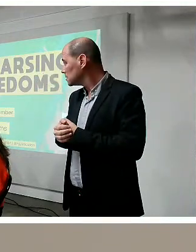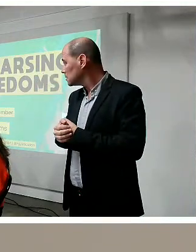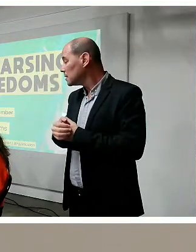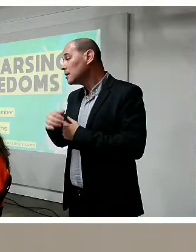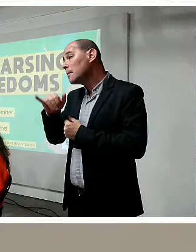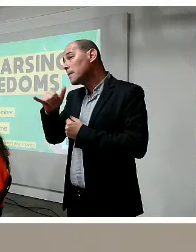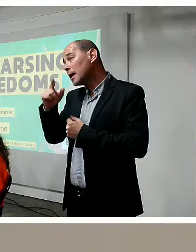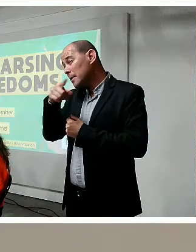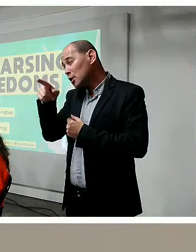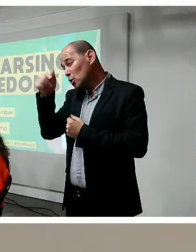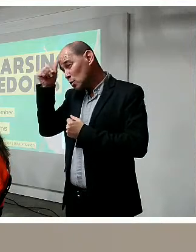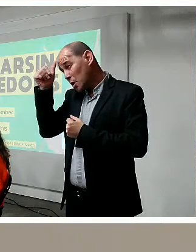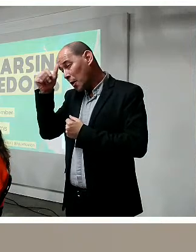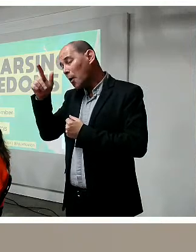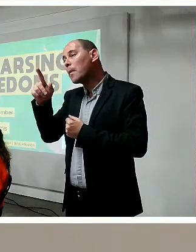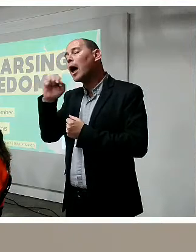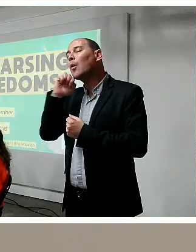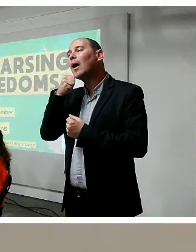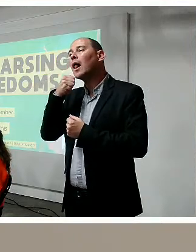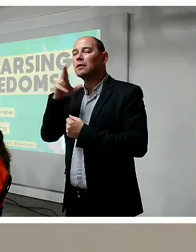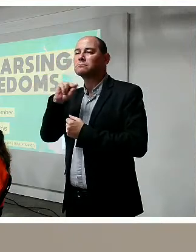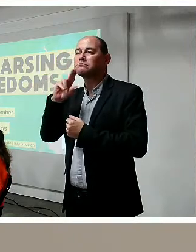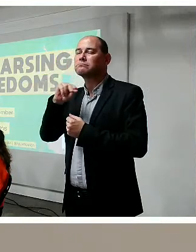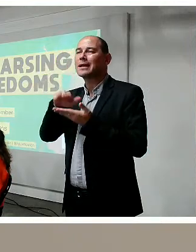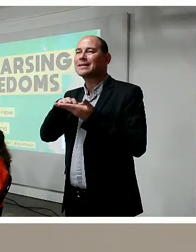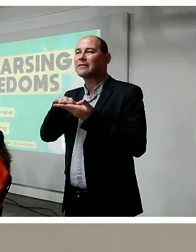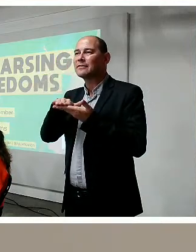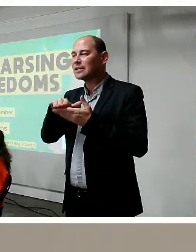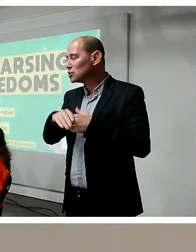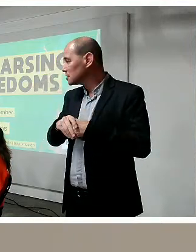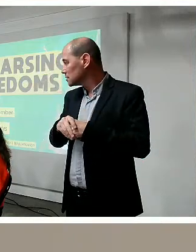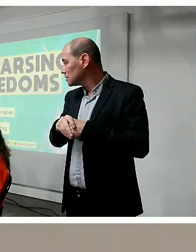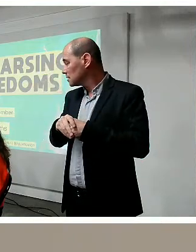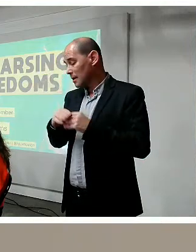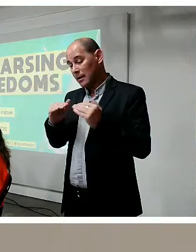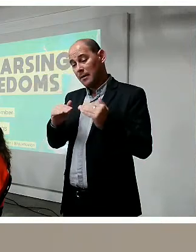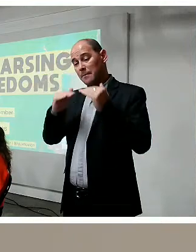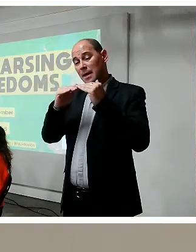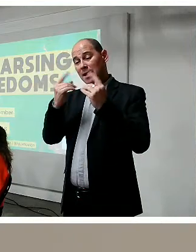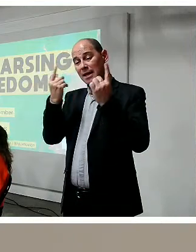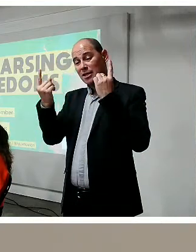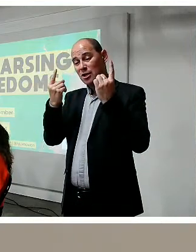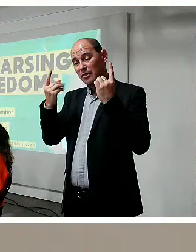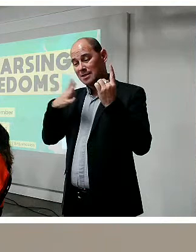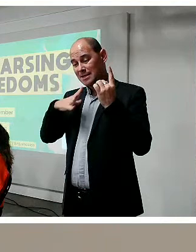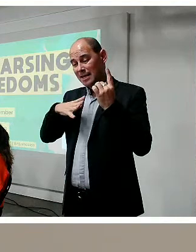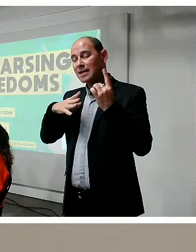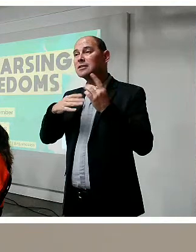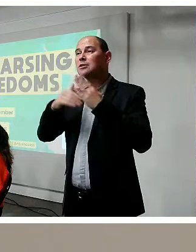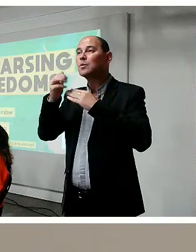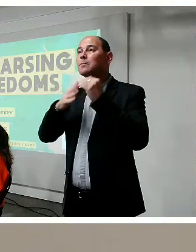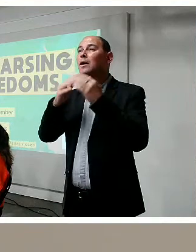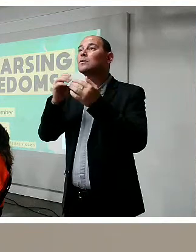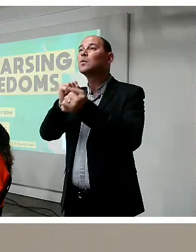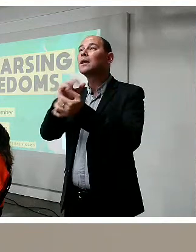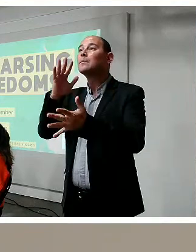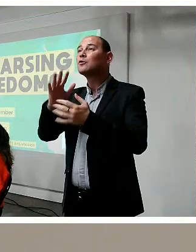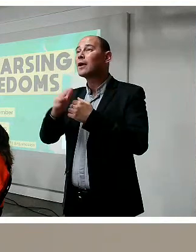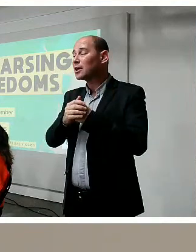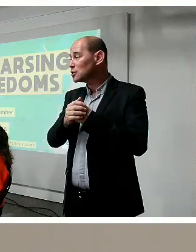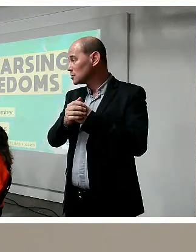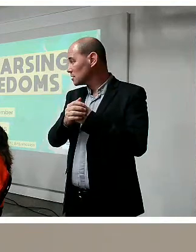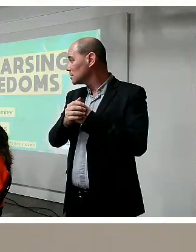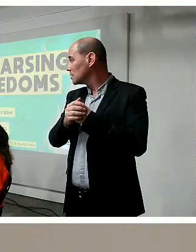out a definition. So it says, we meet each other's needs as we build towards liberation, knowing that state